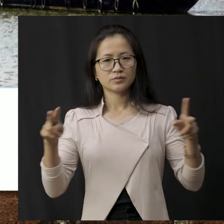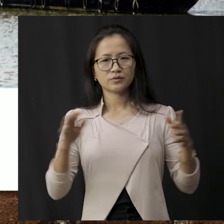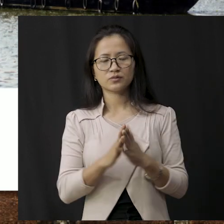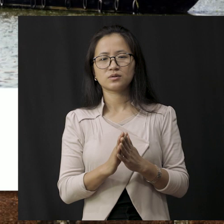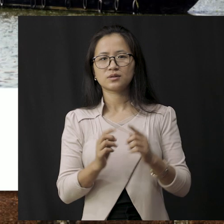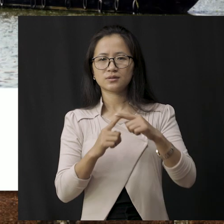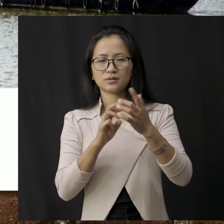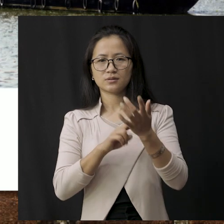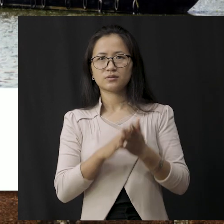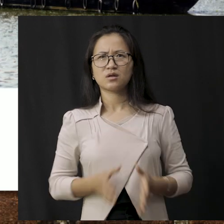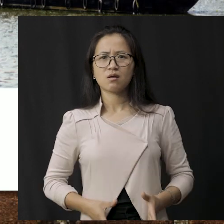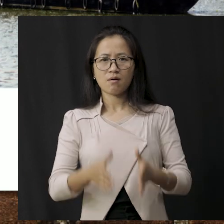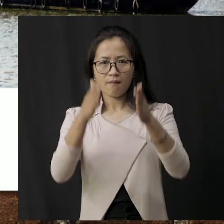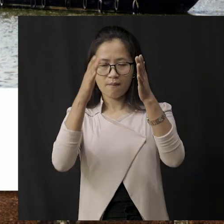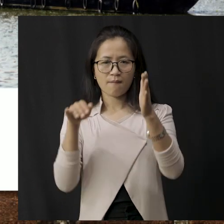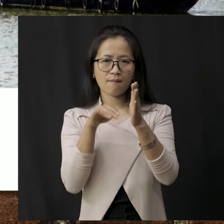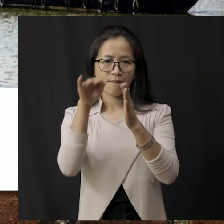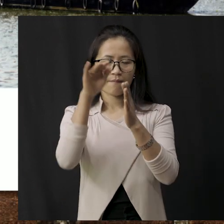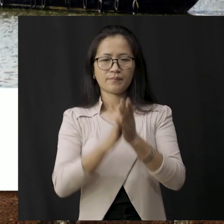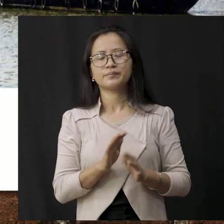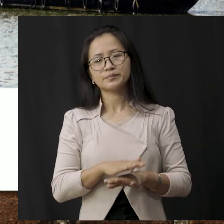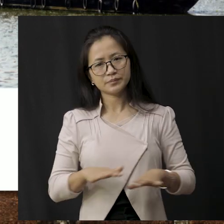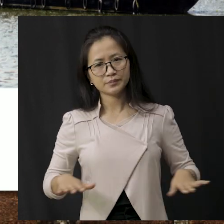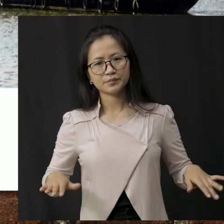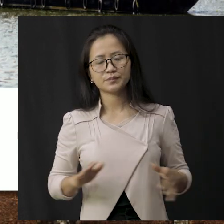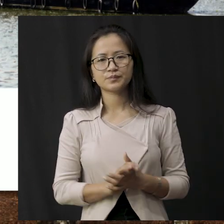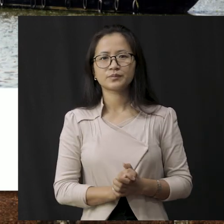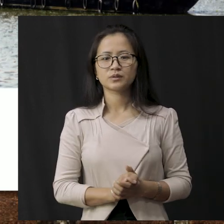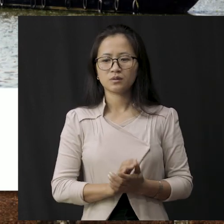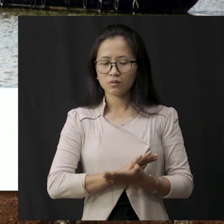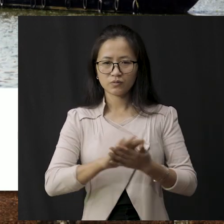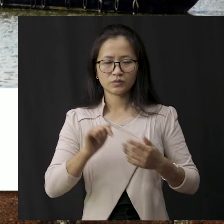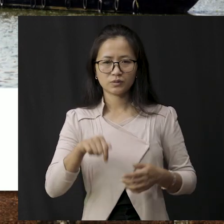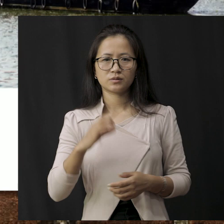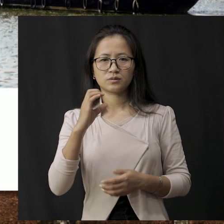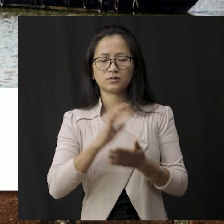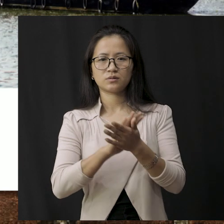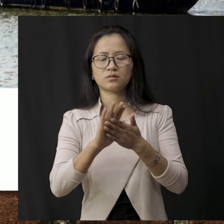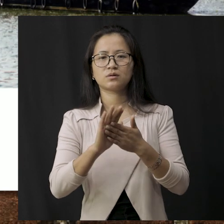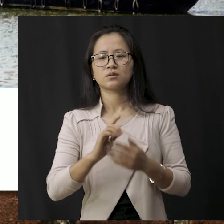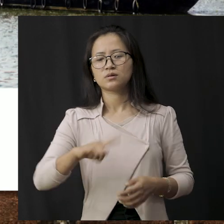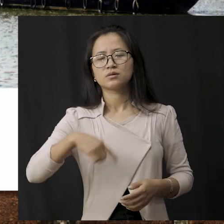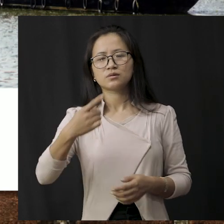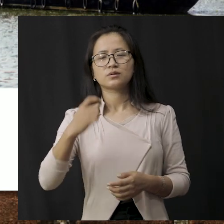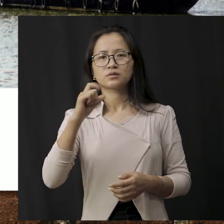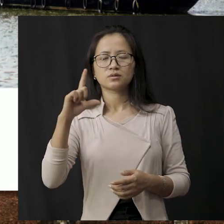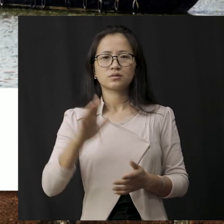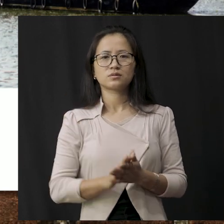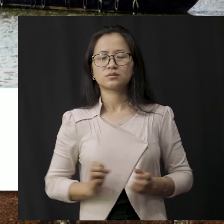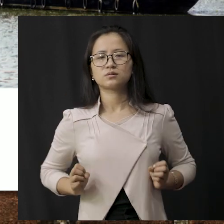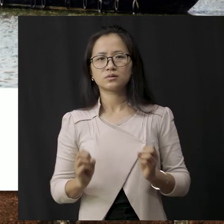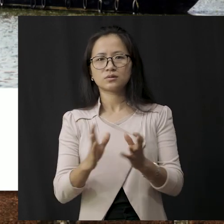and skyscraper. So student, that is all for this chapter. In the next class, we'll